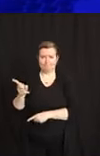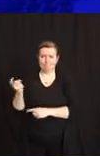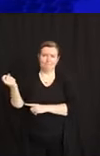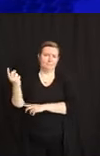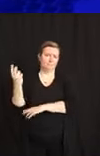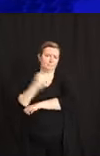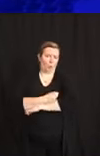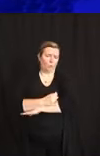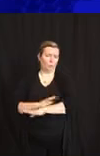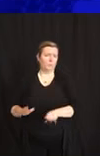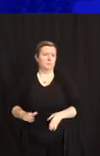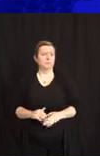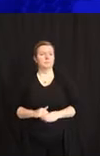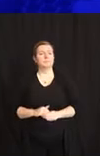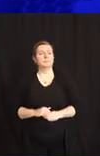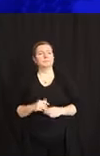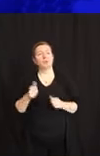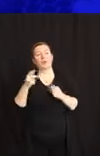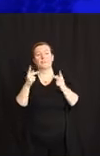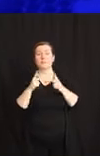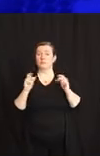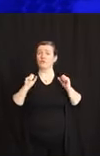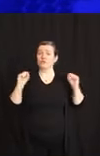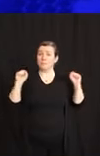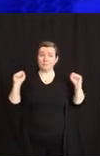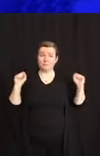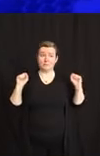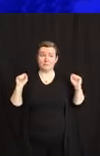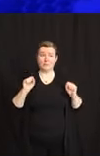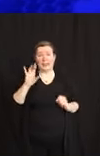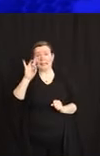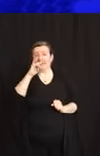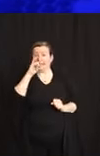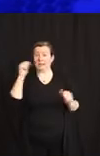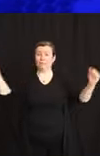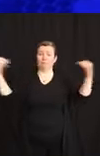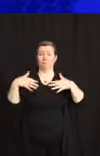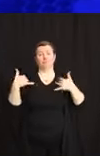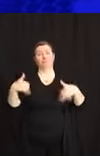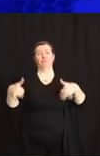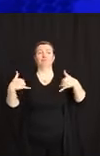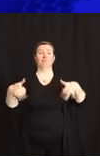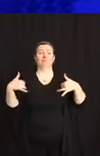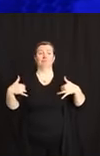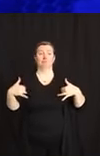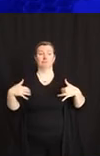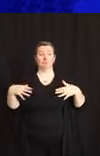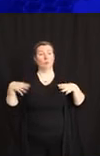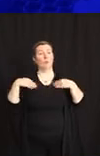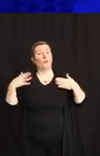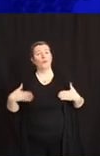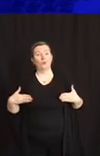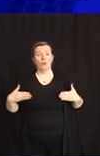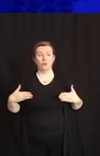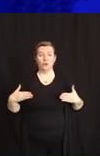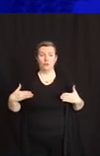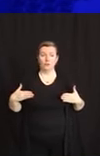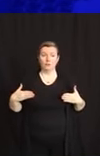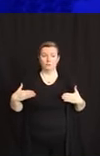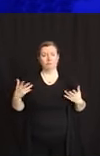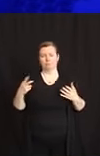and cited the owner for a violation. Also in Lakewood at the Monmouth Medical Center, an irate patient pulled the fire